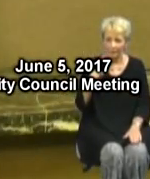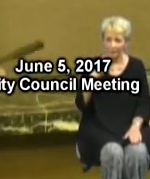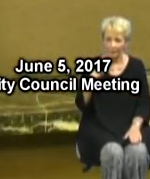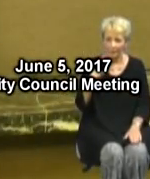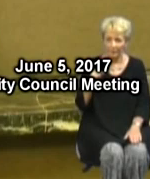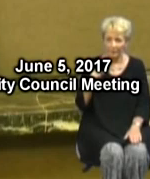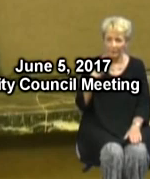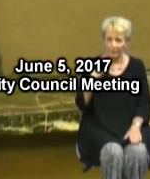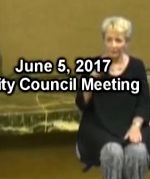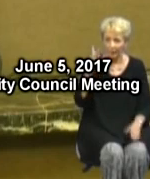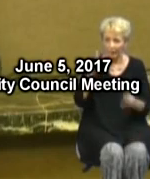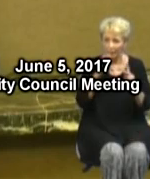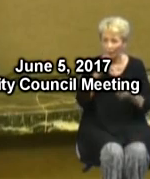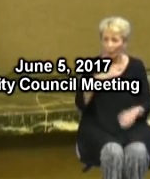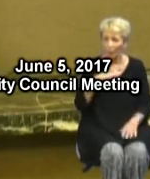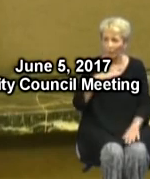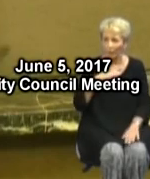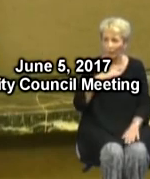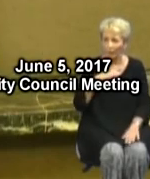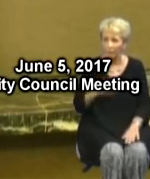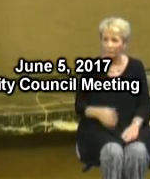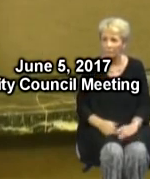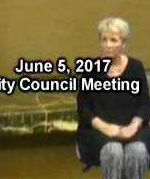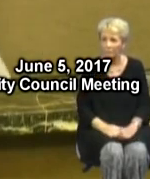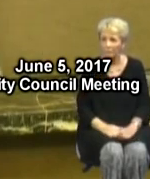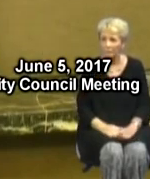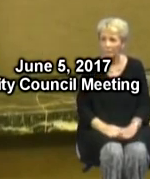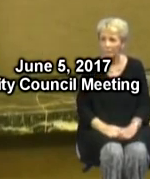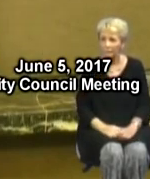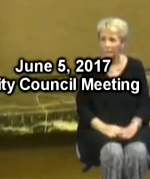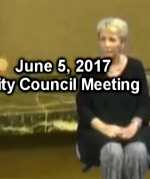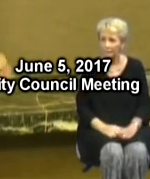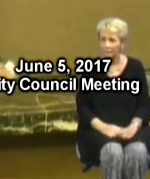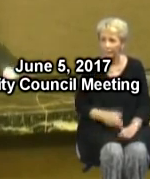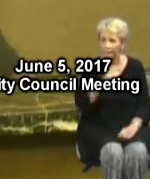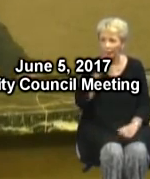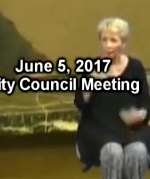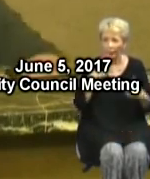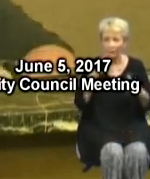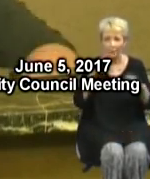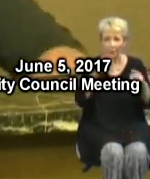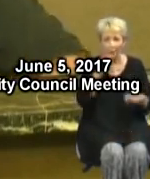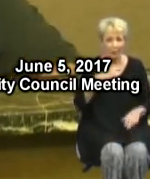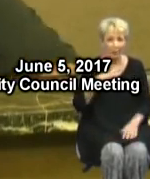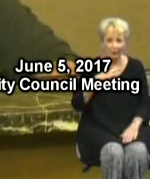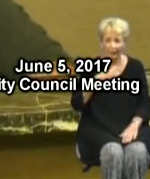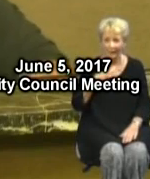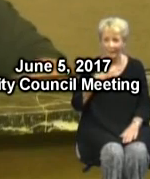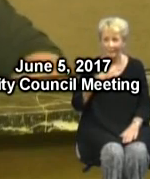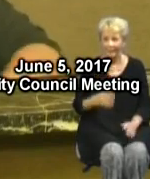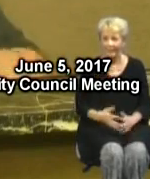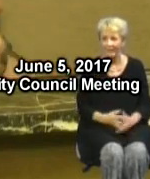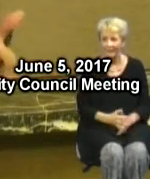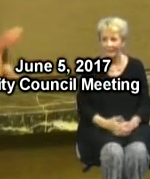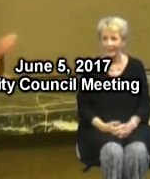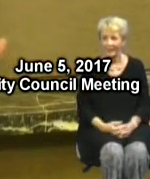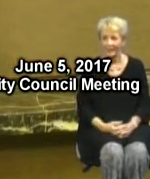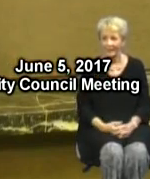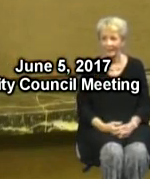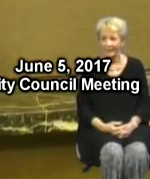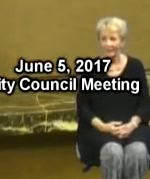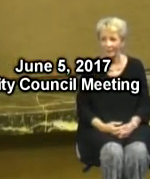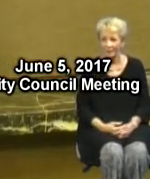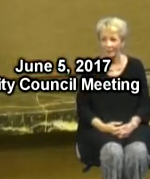And the people who applied? Well, we don't have anybody who applied. Well, Susan is